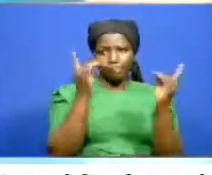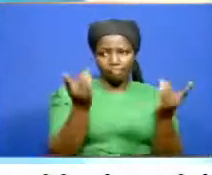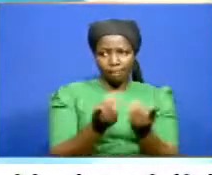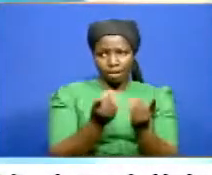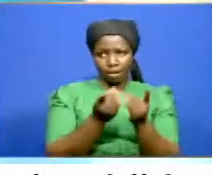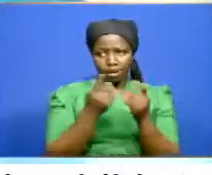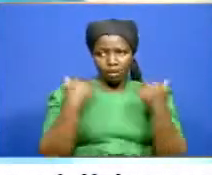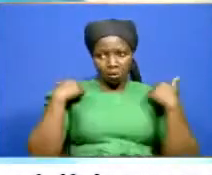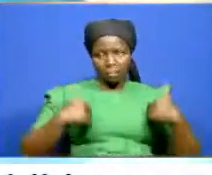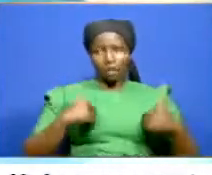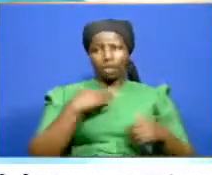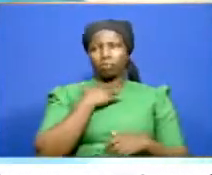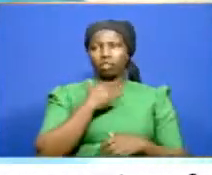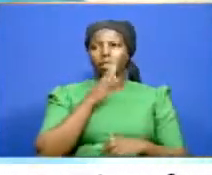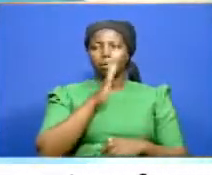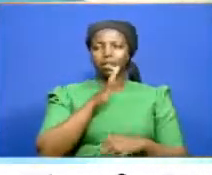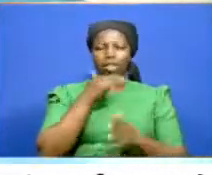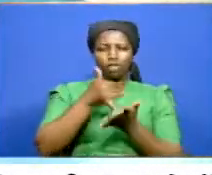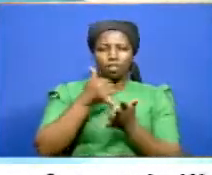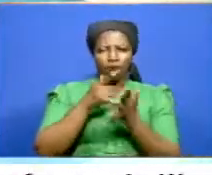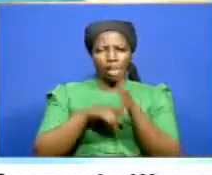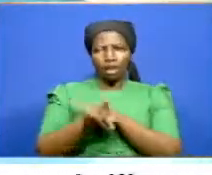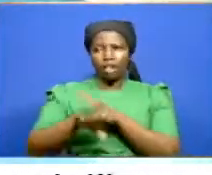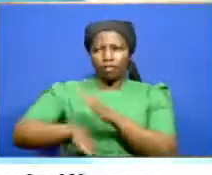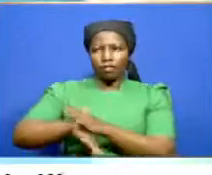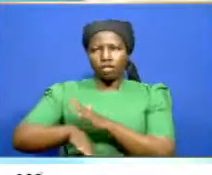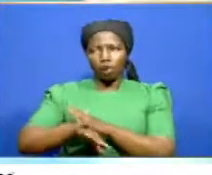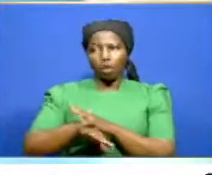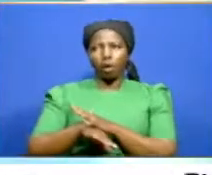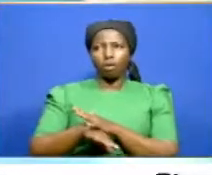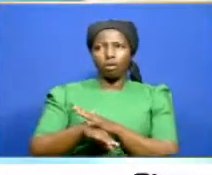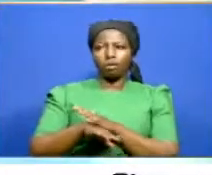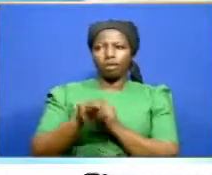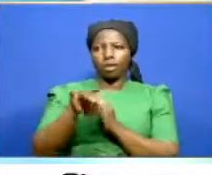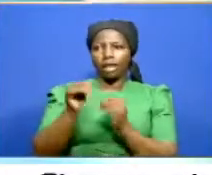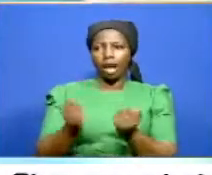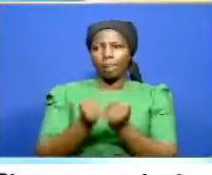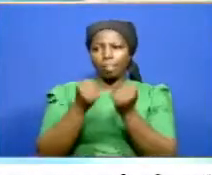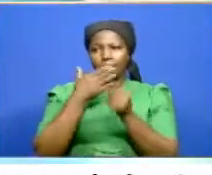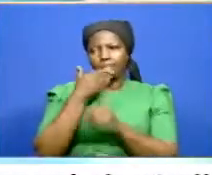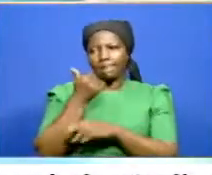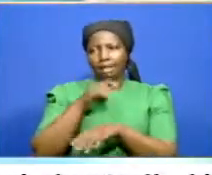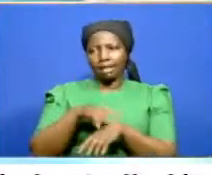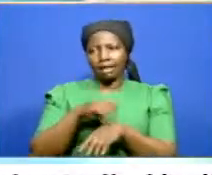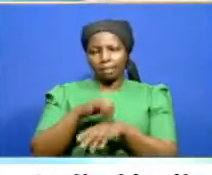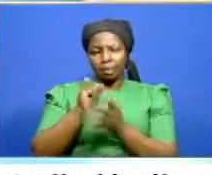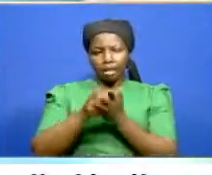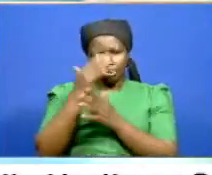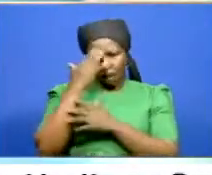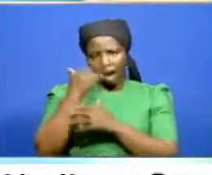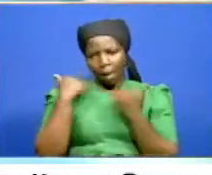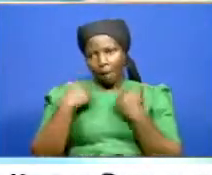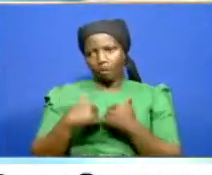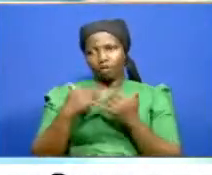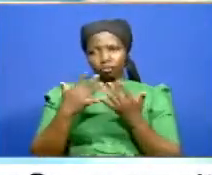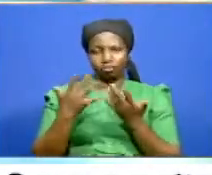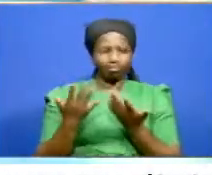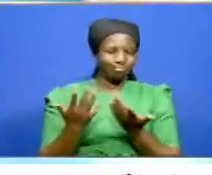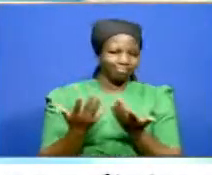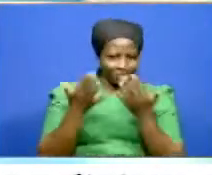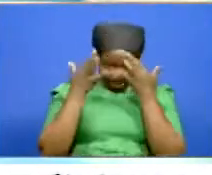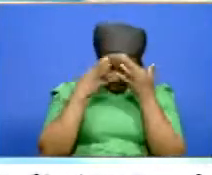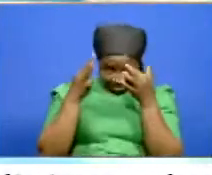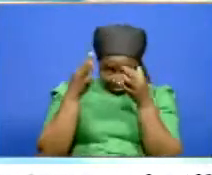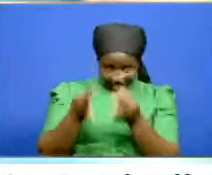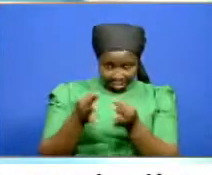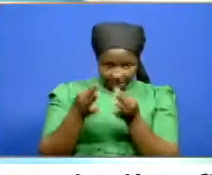I still want to get involved in football, and there's no, it has come at a better time. That's why actually I hung up my boots while people are telling me you still